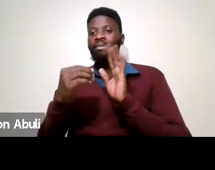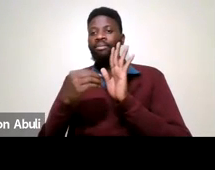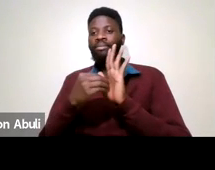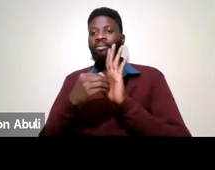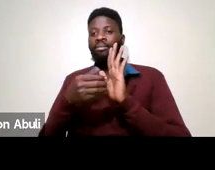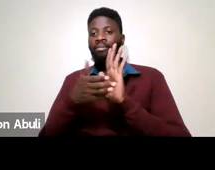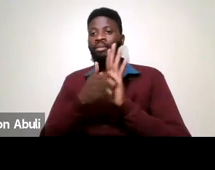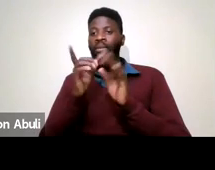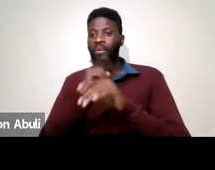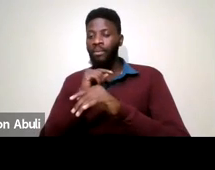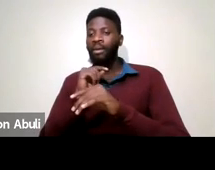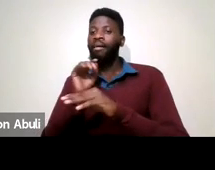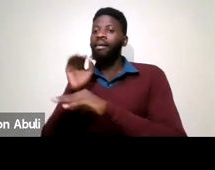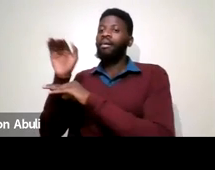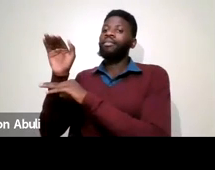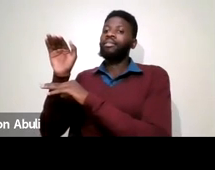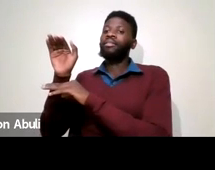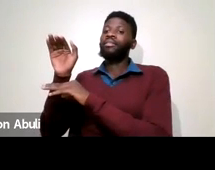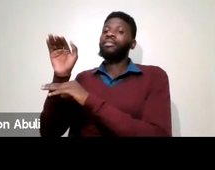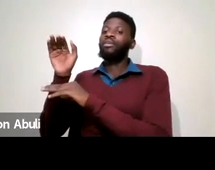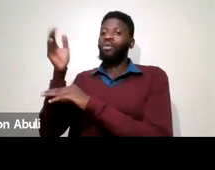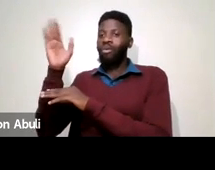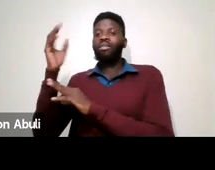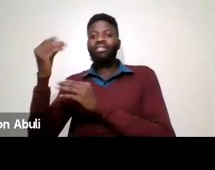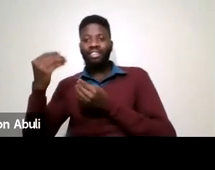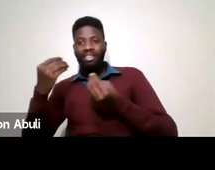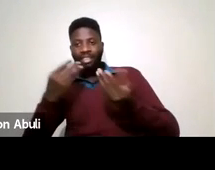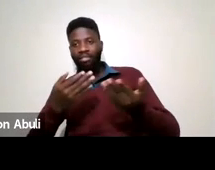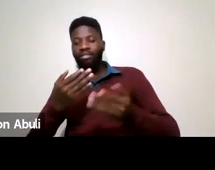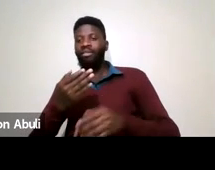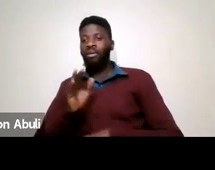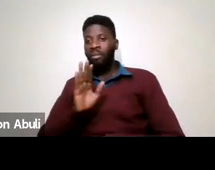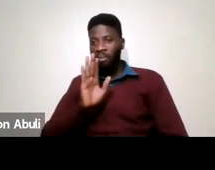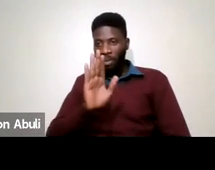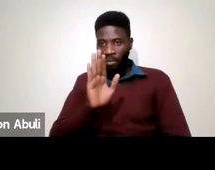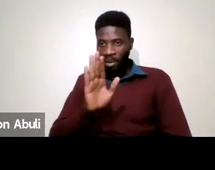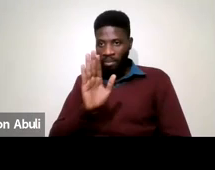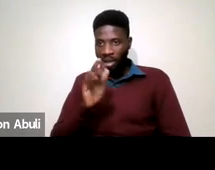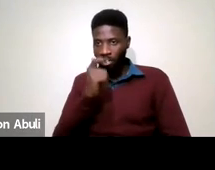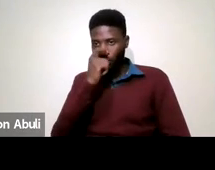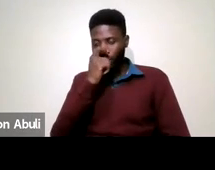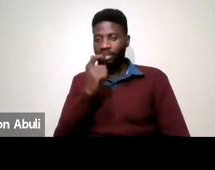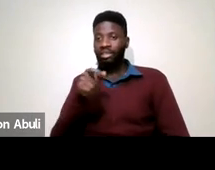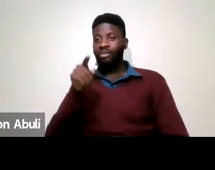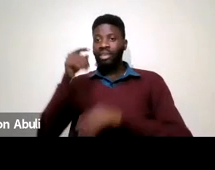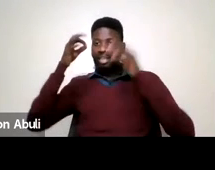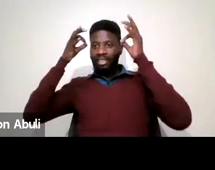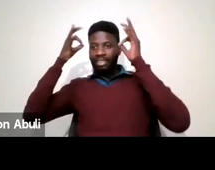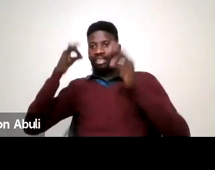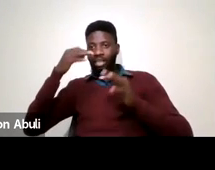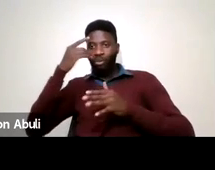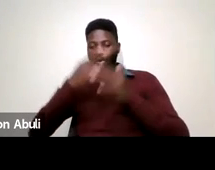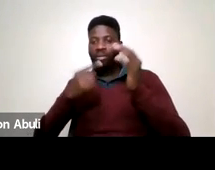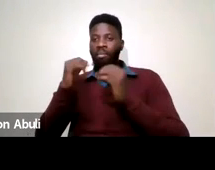known, and God grants your wishes. What I want to tell you is that there is power in what you decide for yourself. There